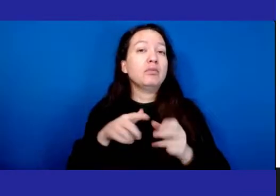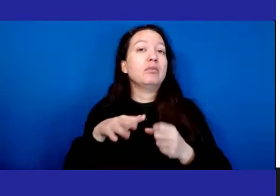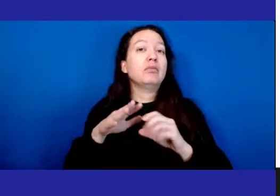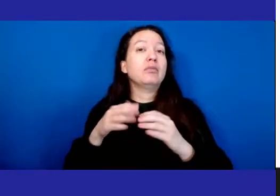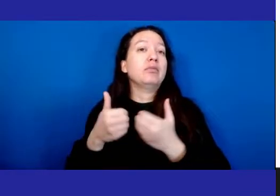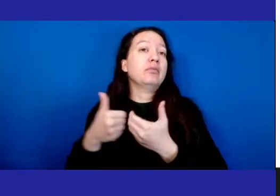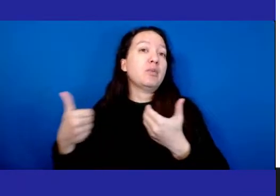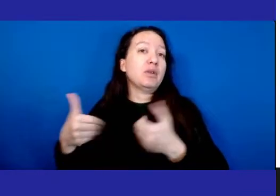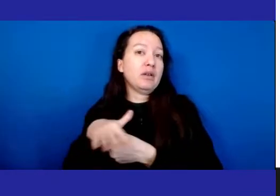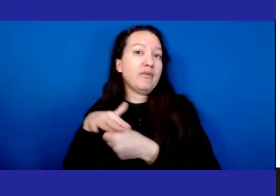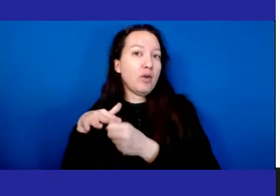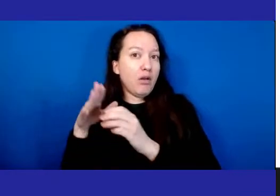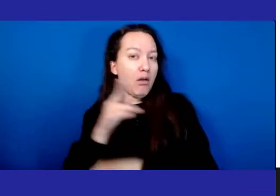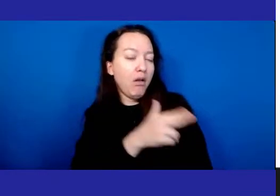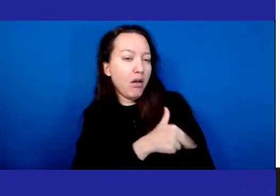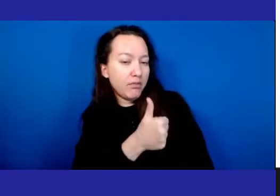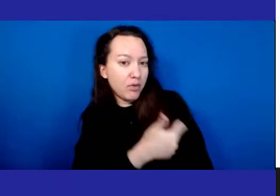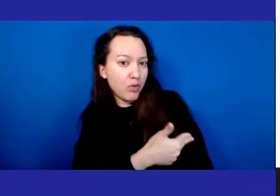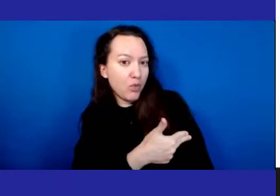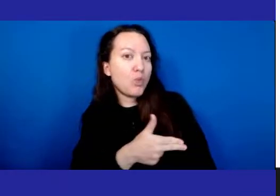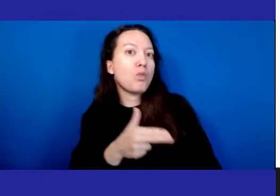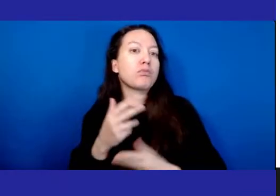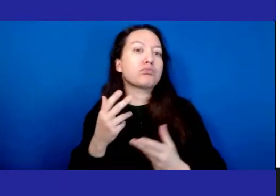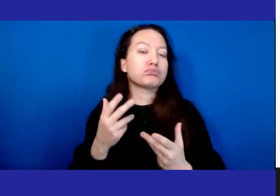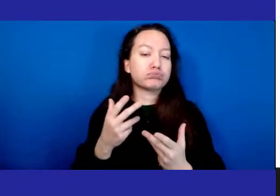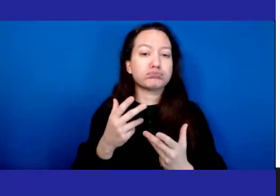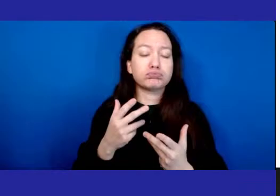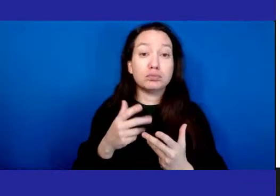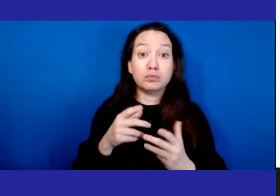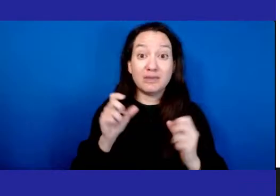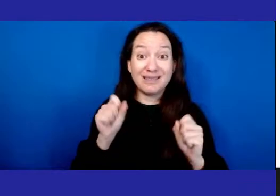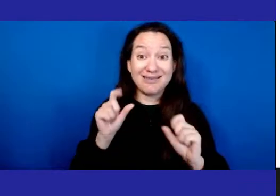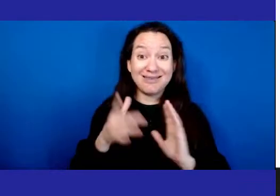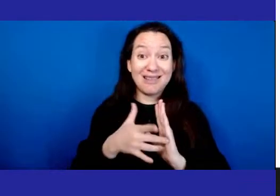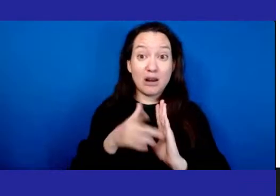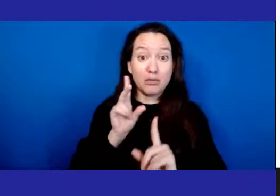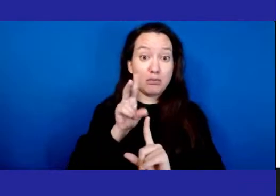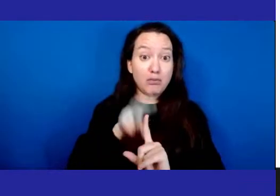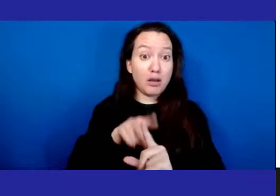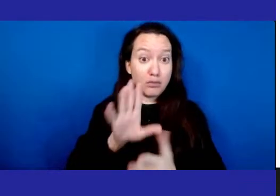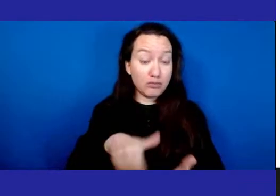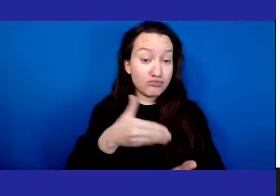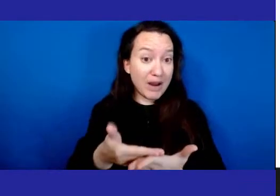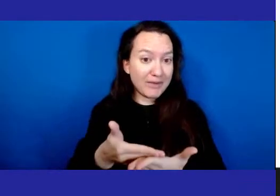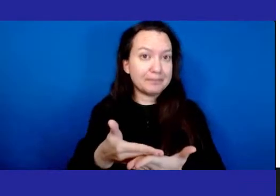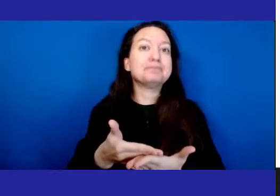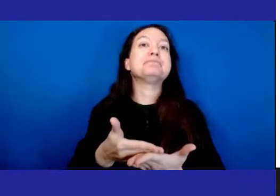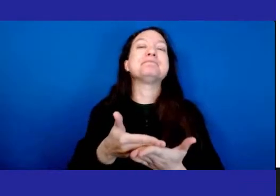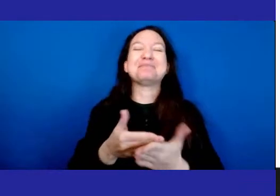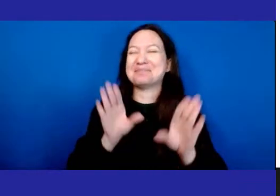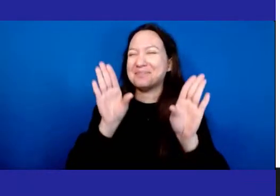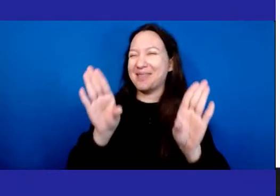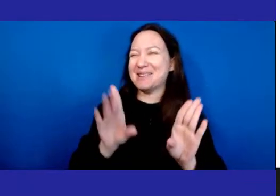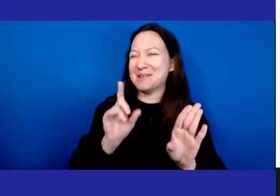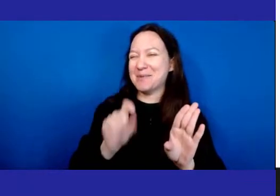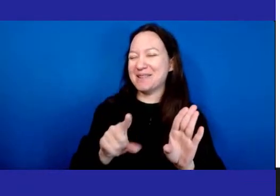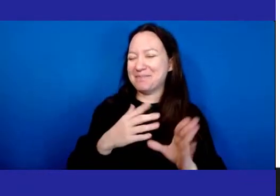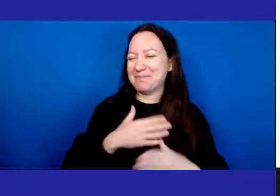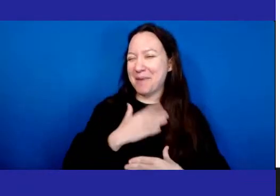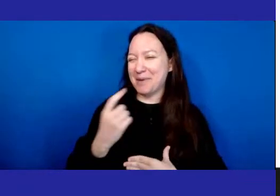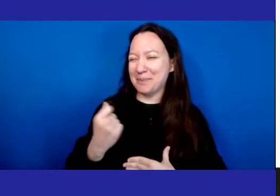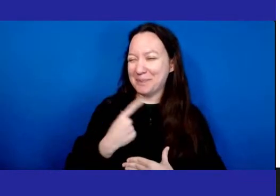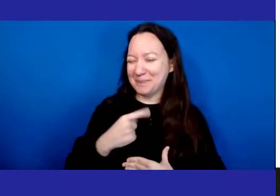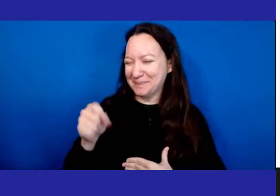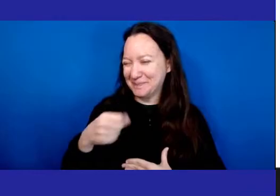hospital, are you also able to have this technology apply once they get the? That is an excellent question. I'm so glad you asked that. Thank